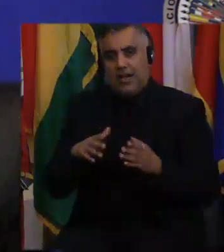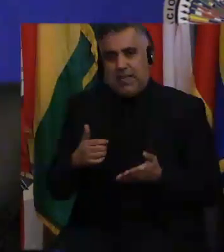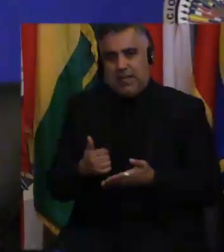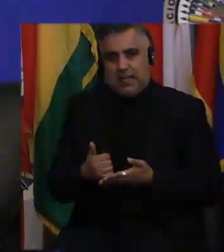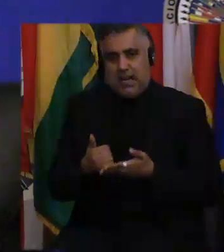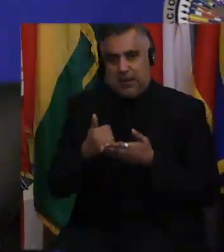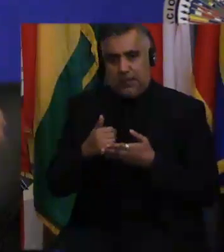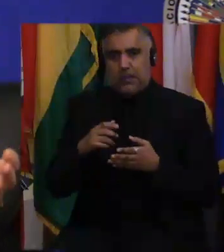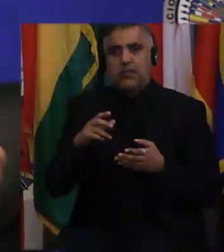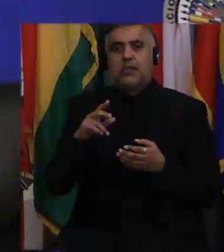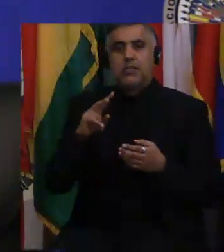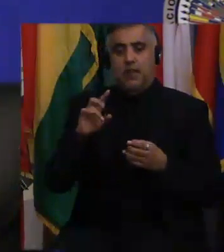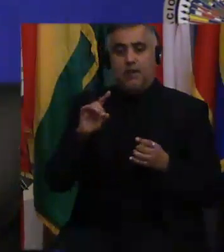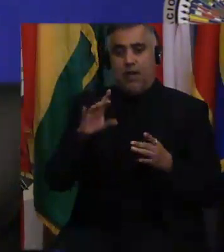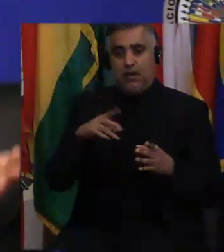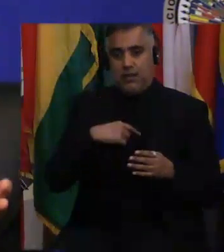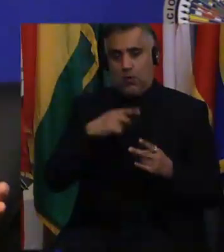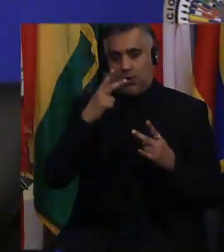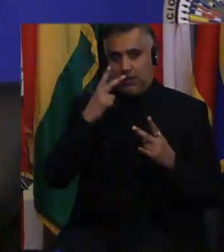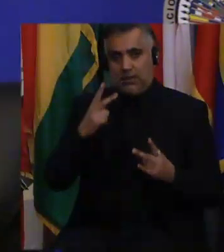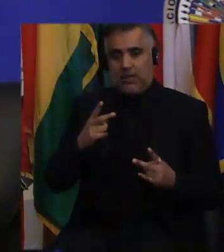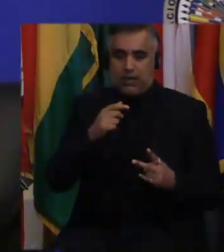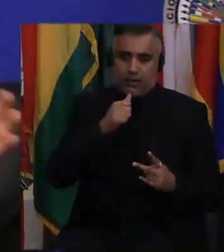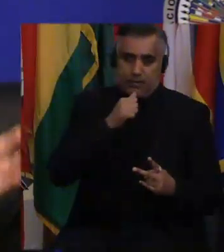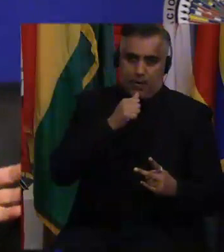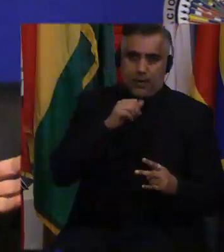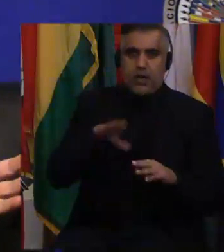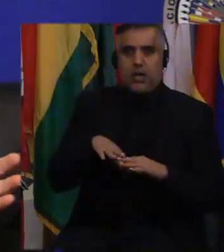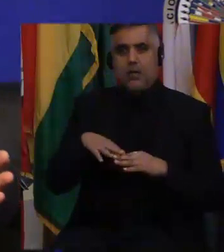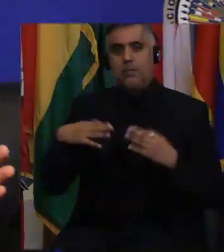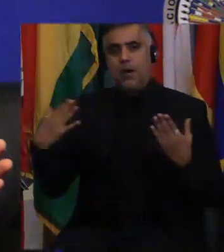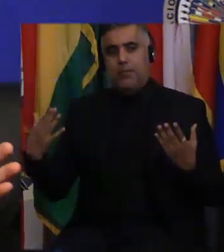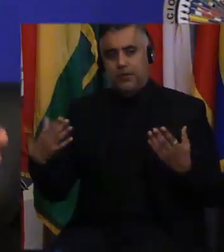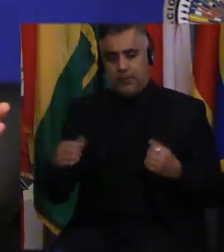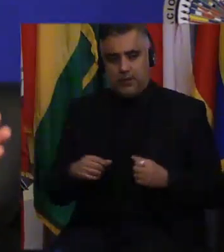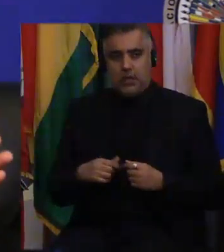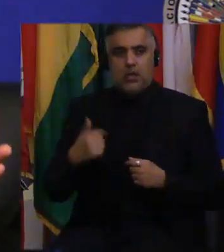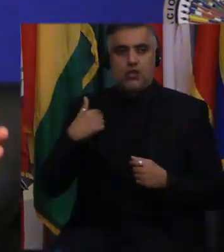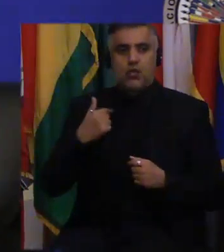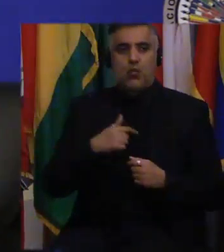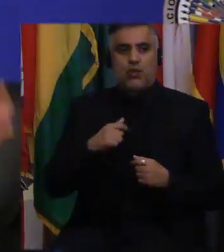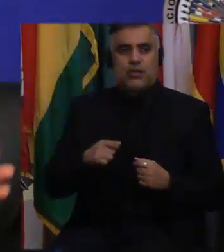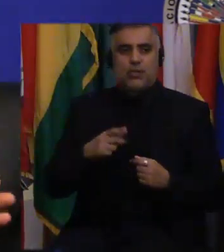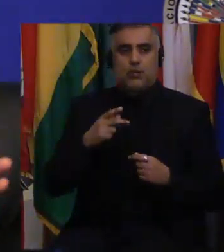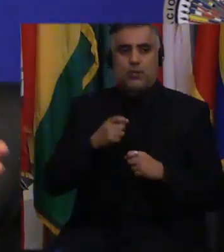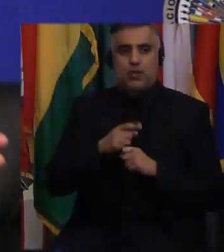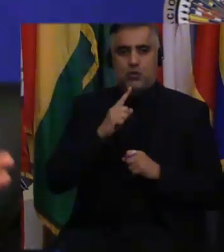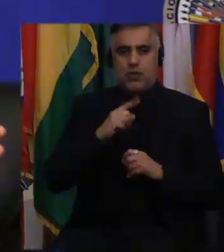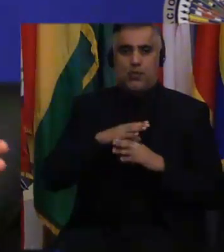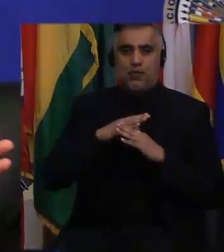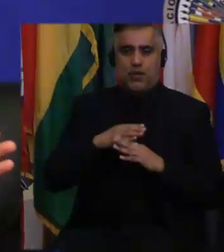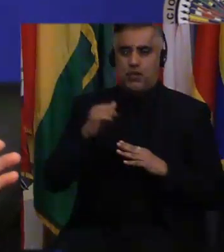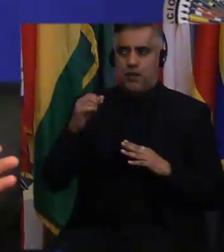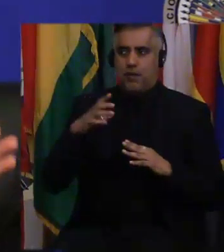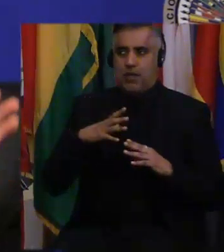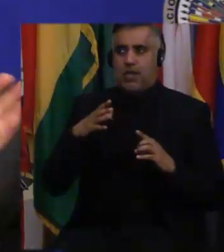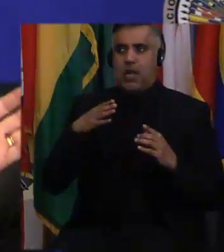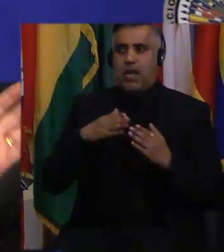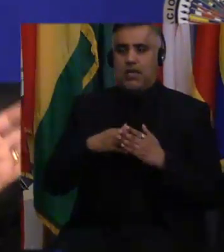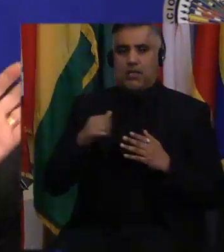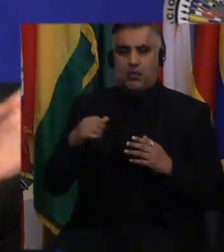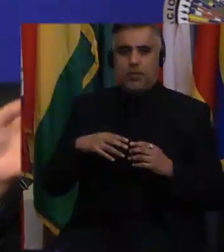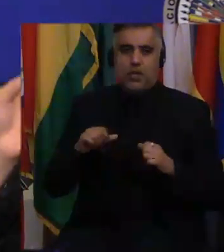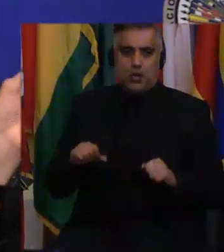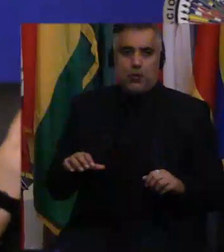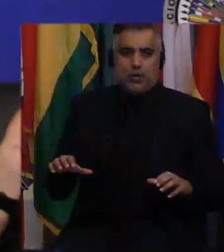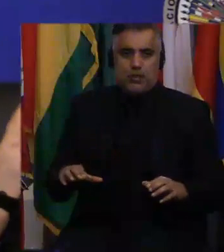enabling that violence that we are seeing in private and public sphere. So we have to see that prevention of violence against women could